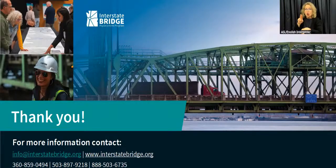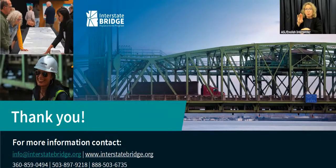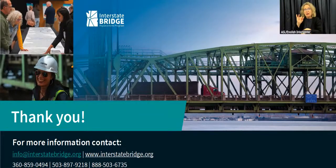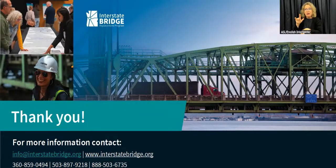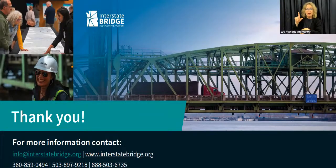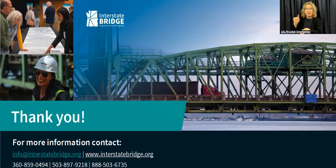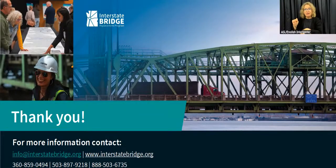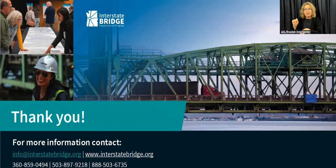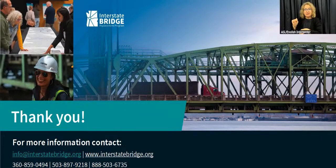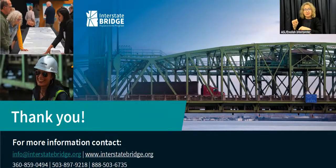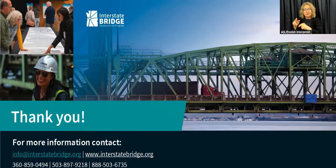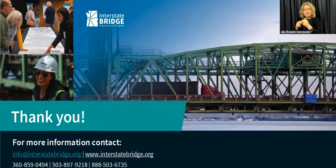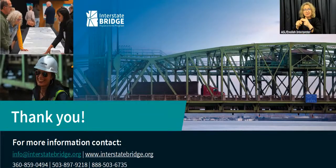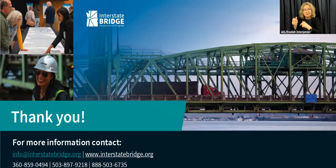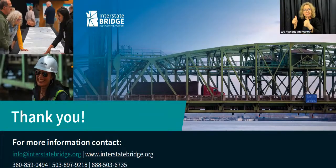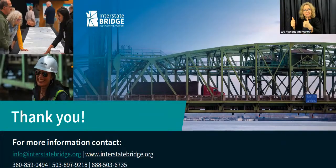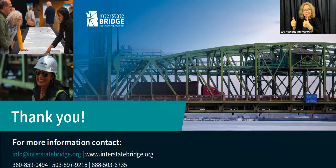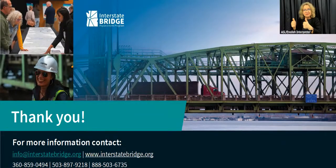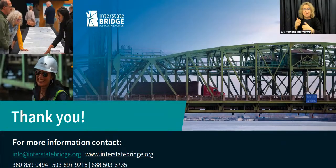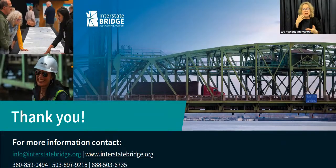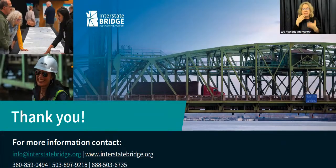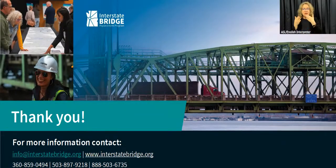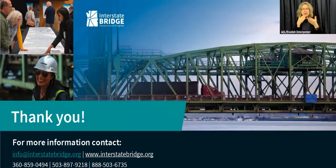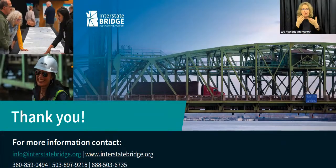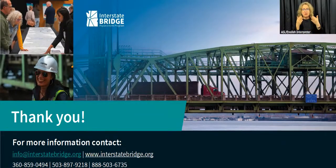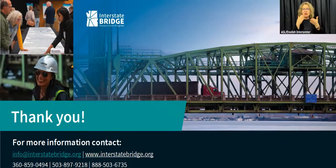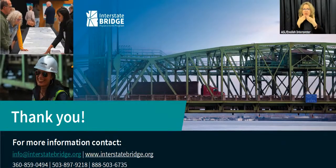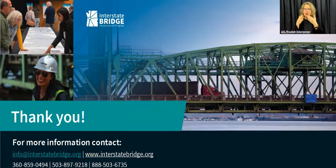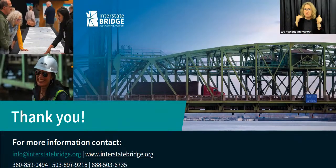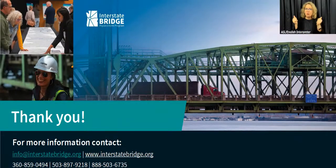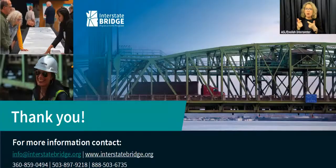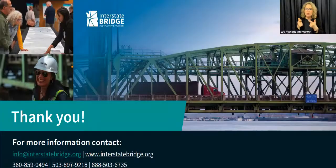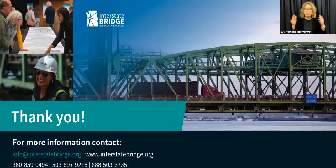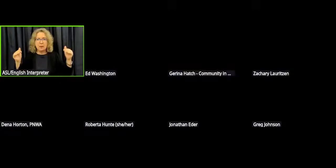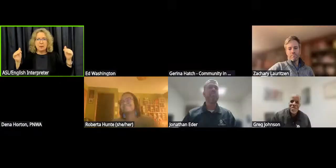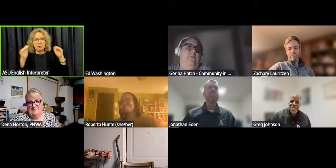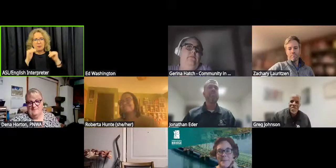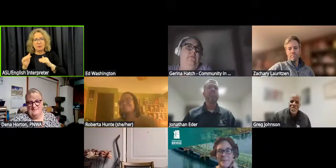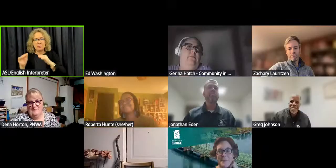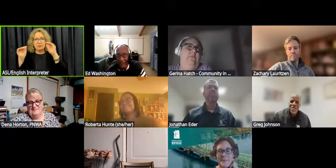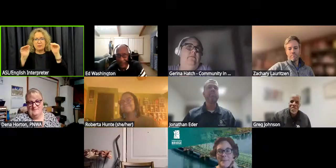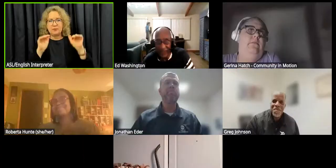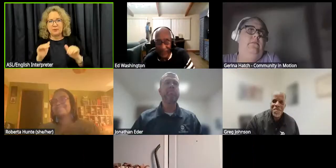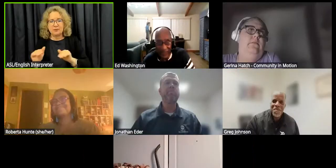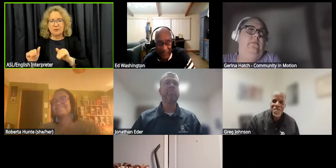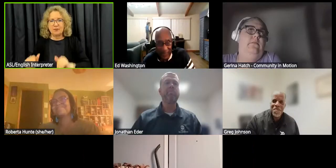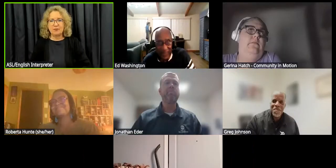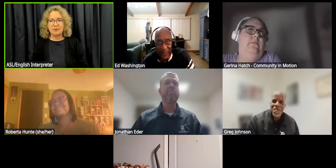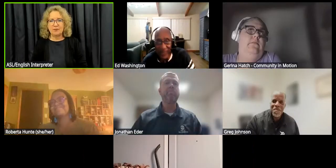you. Thank you. To everyone. Bye-bye. Bye-bye. Thank you.